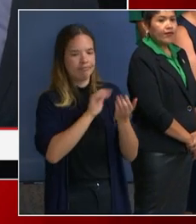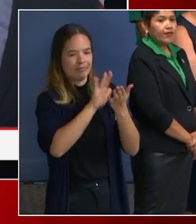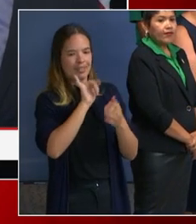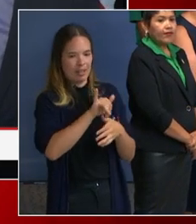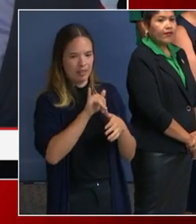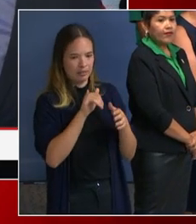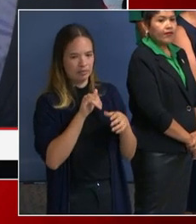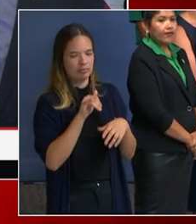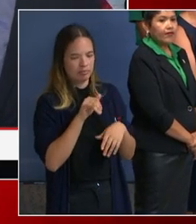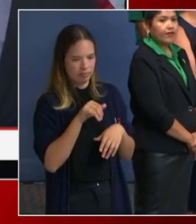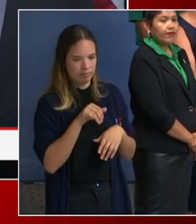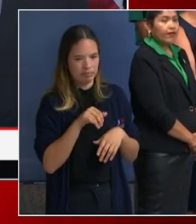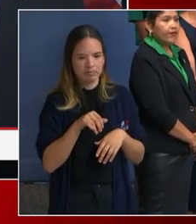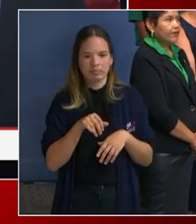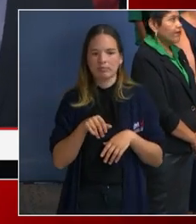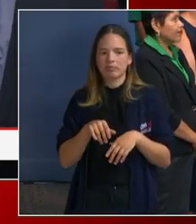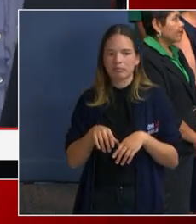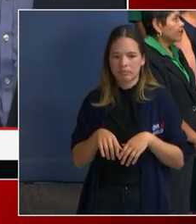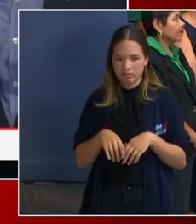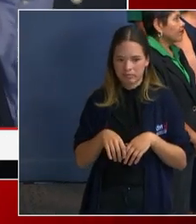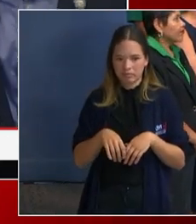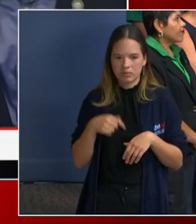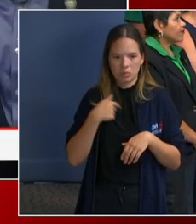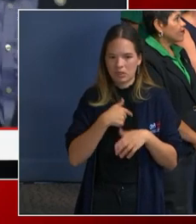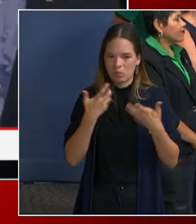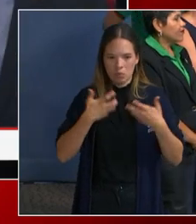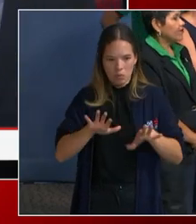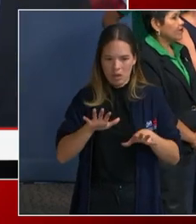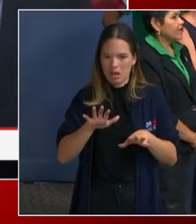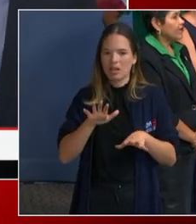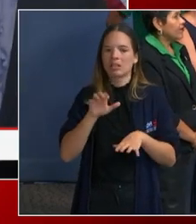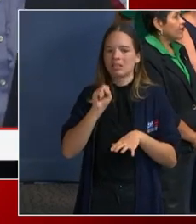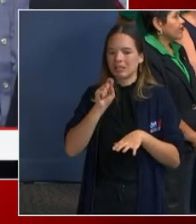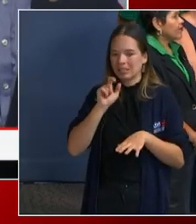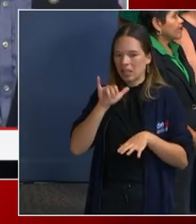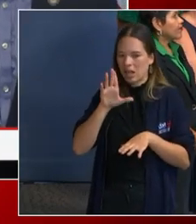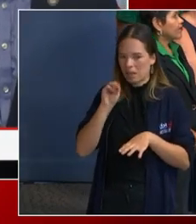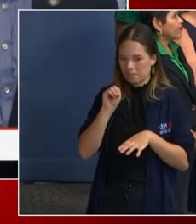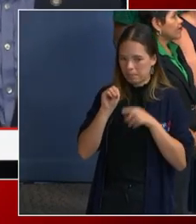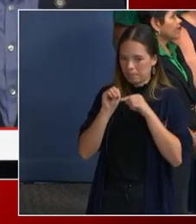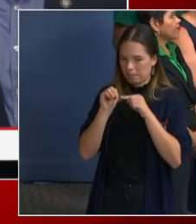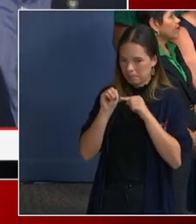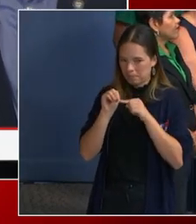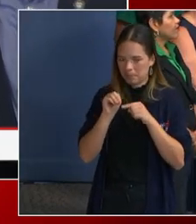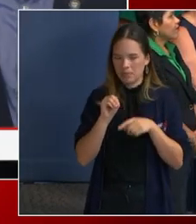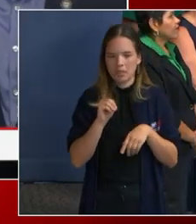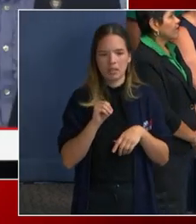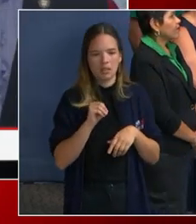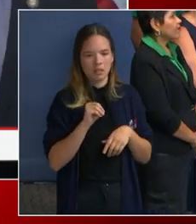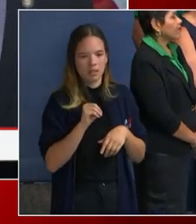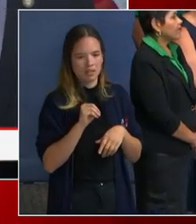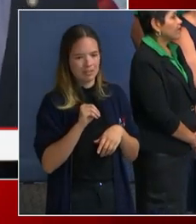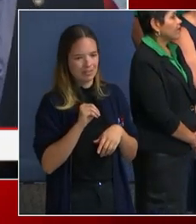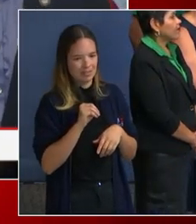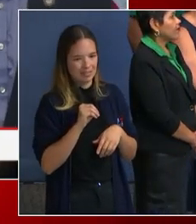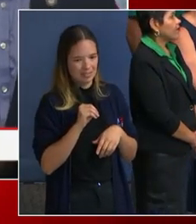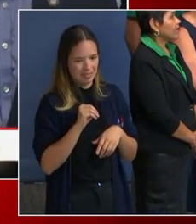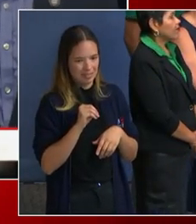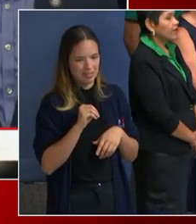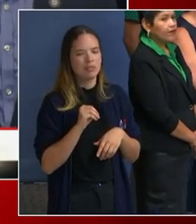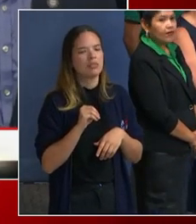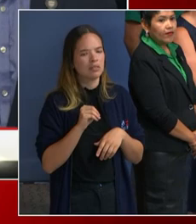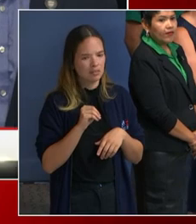They want to put a restriction on. I do not support telling the Congress to restrict our autonomy, and I